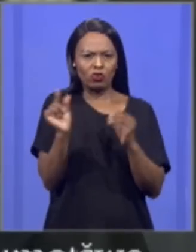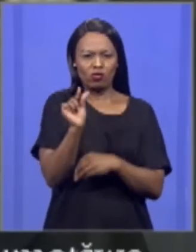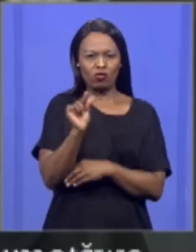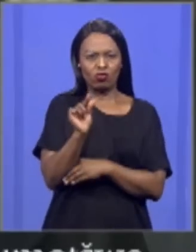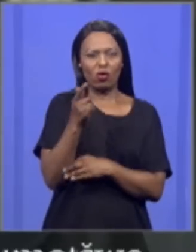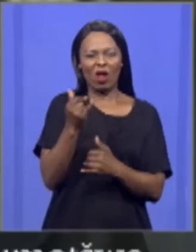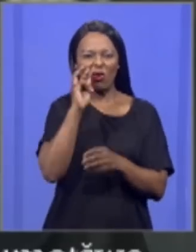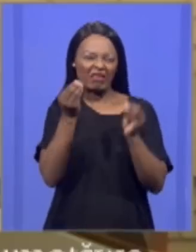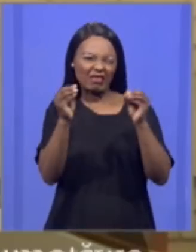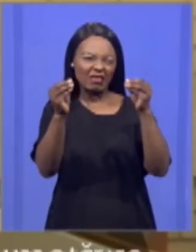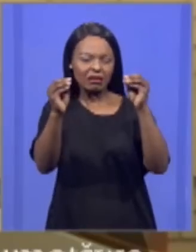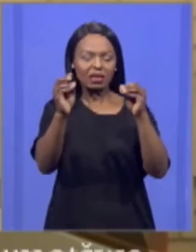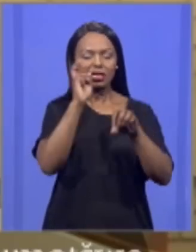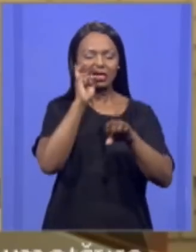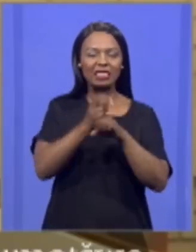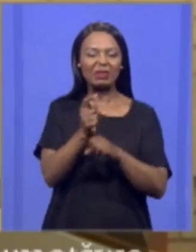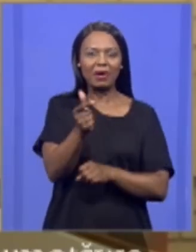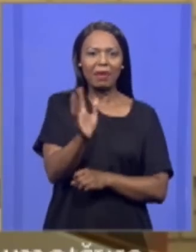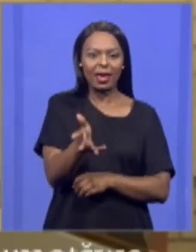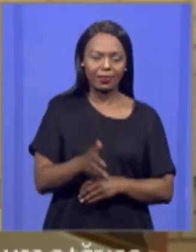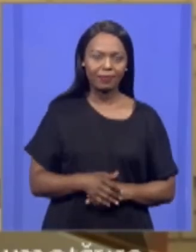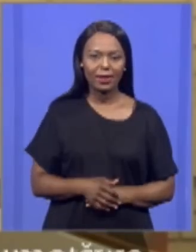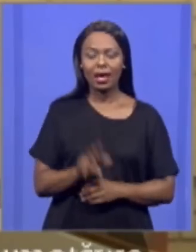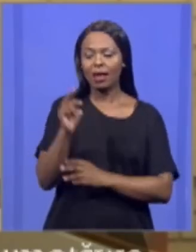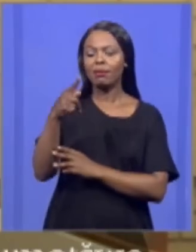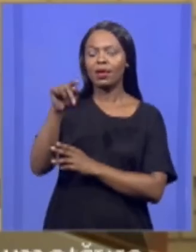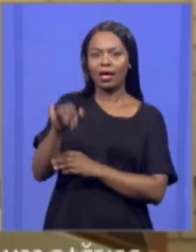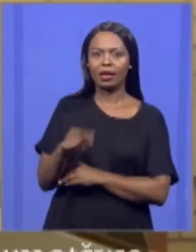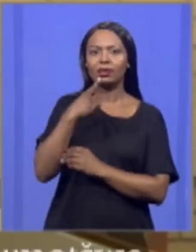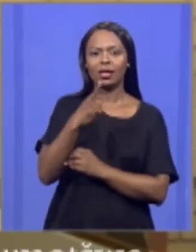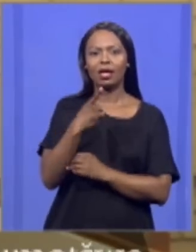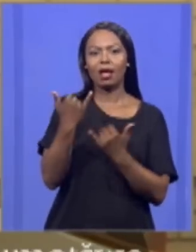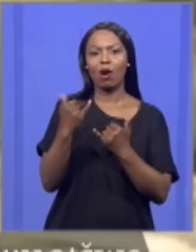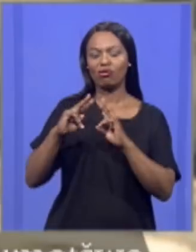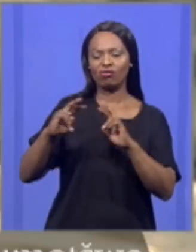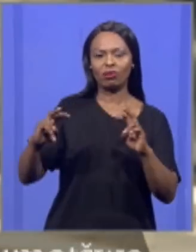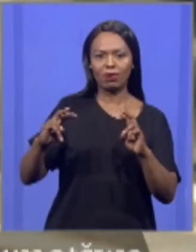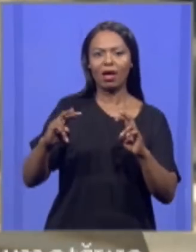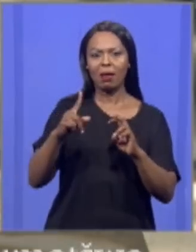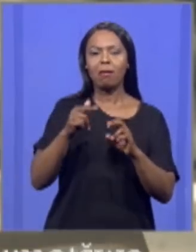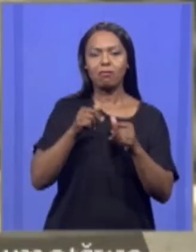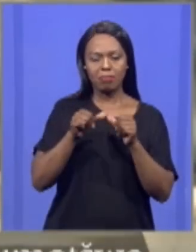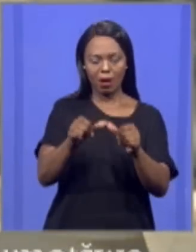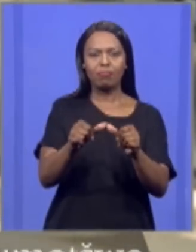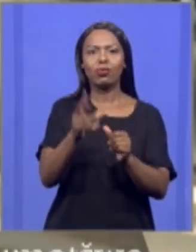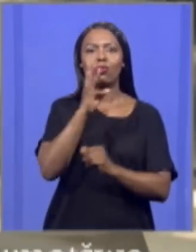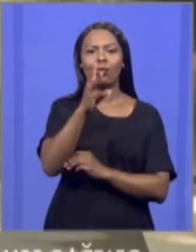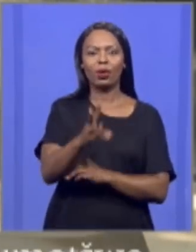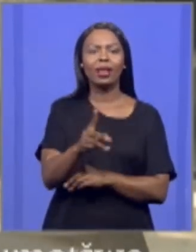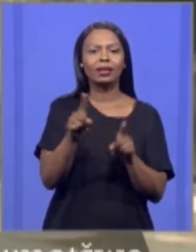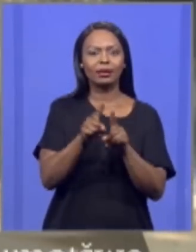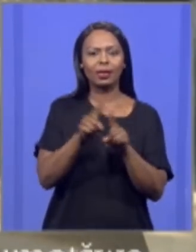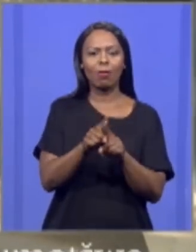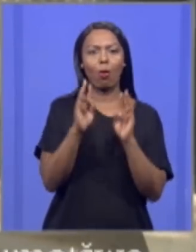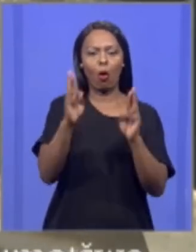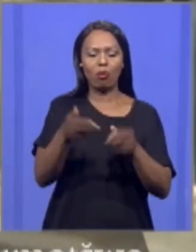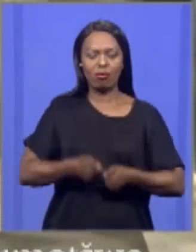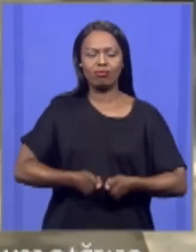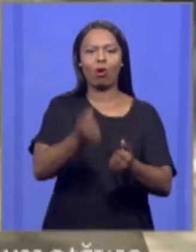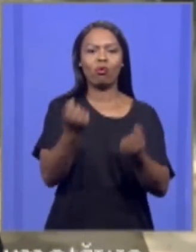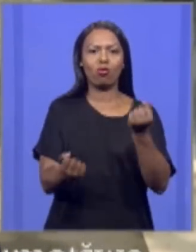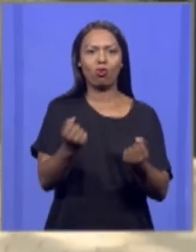tweaking, finalization. NPA e re gausi le go ruma dinyakišišo tša yona molatong wo gomme e dumela ge molato wo o tla boa gape o na